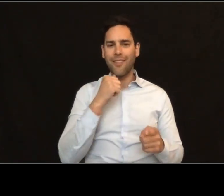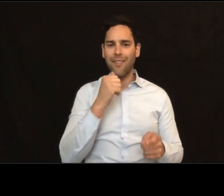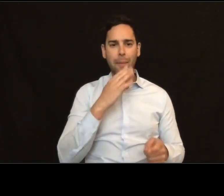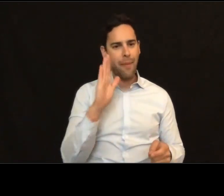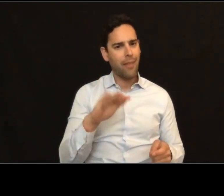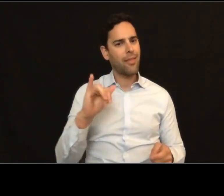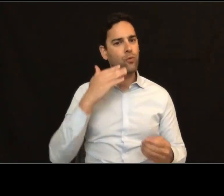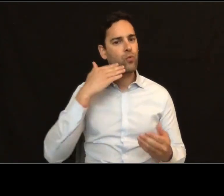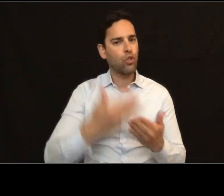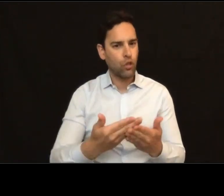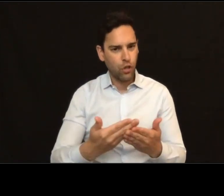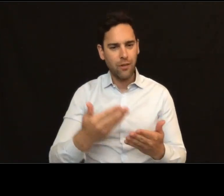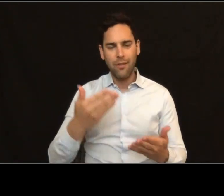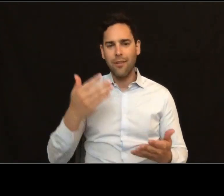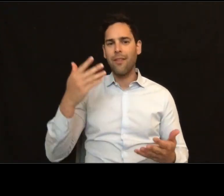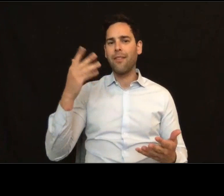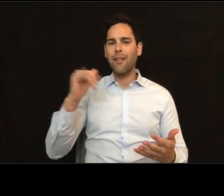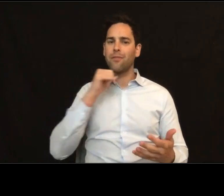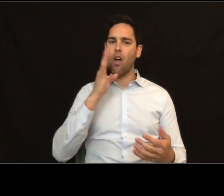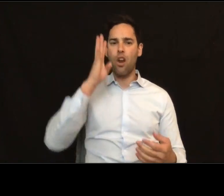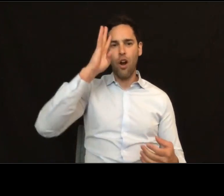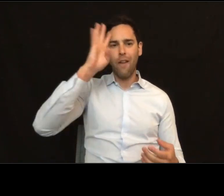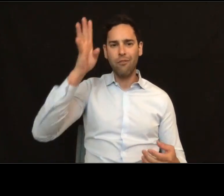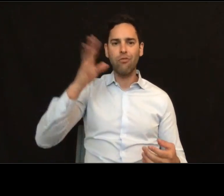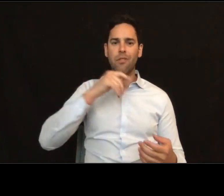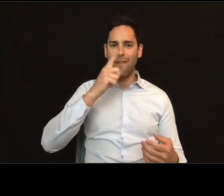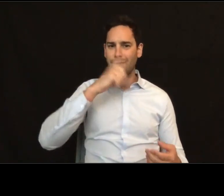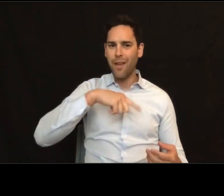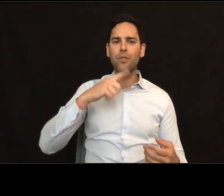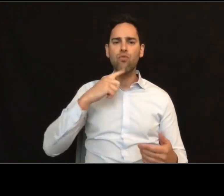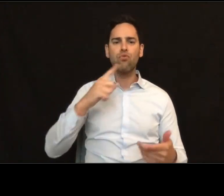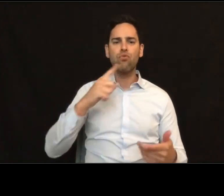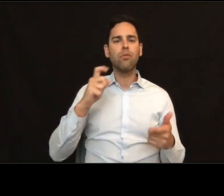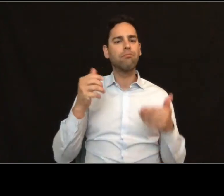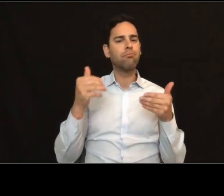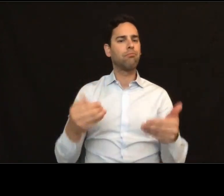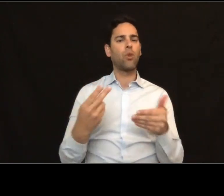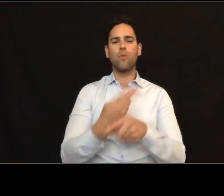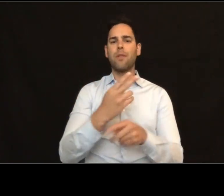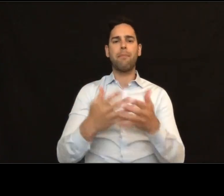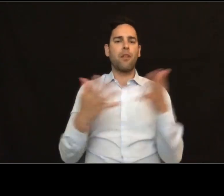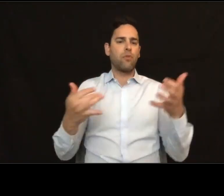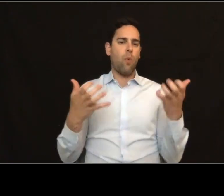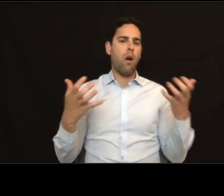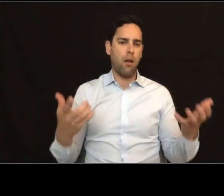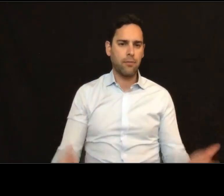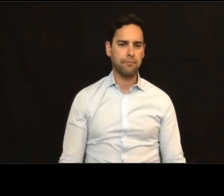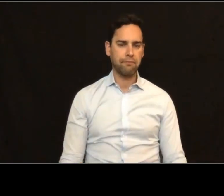not artificial and it's not fake, and you should use it as much as you want to. And I love it. Thank you.